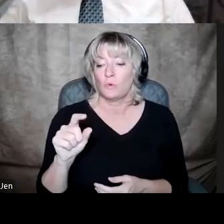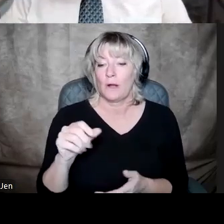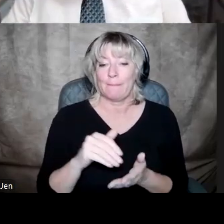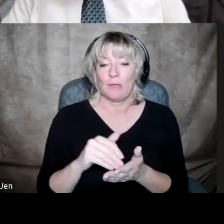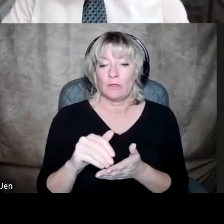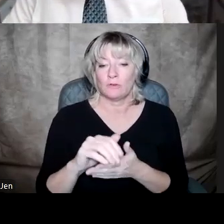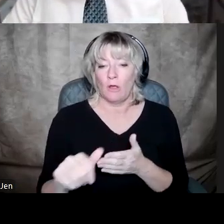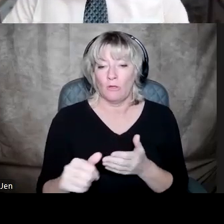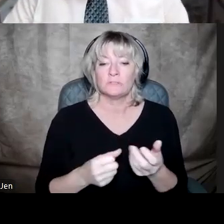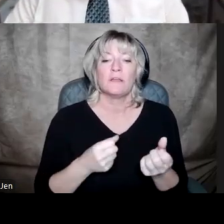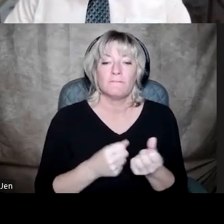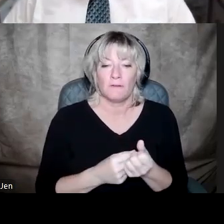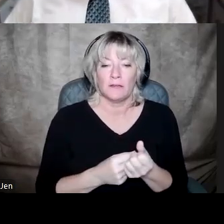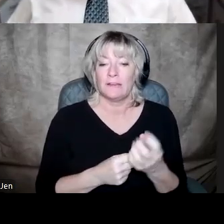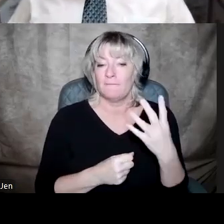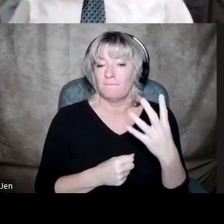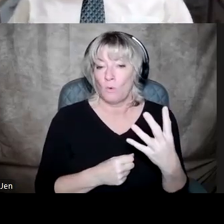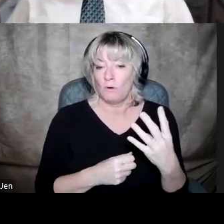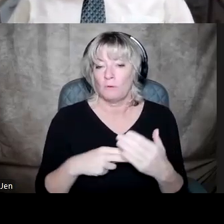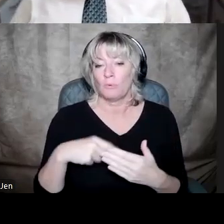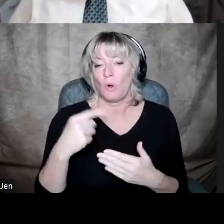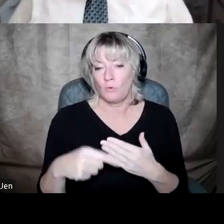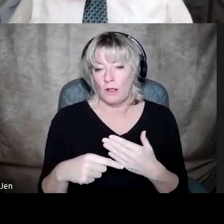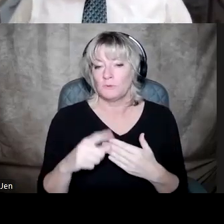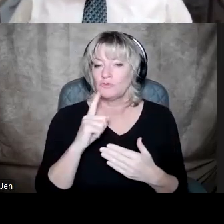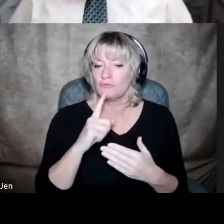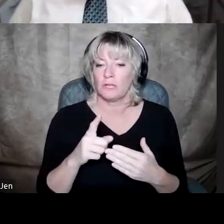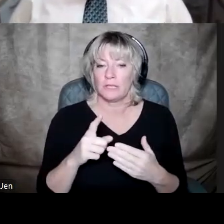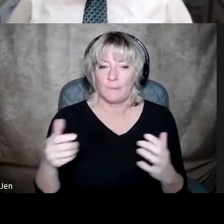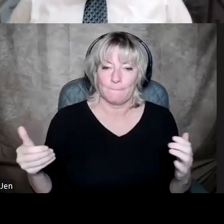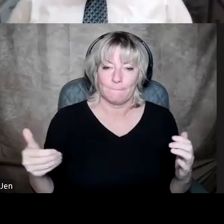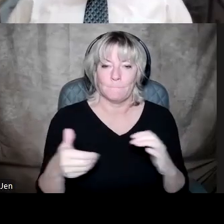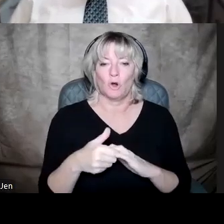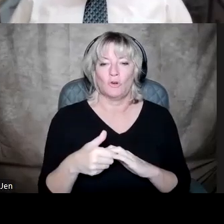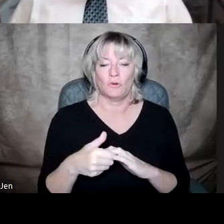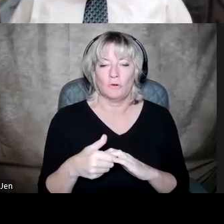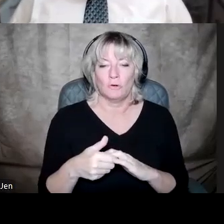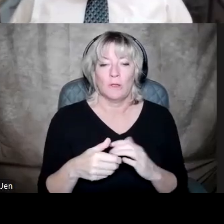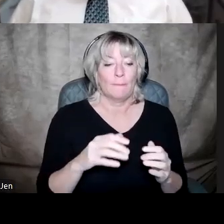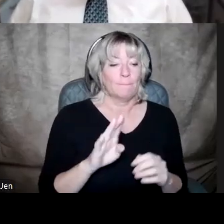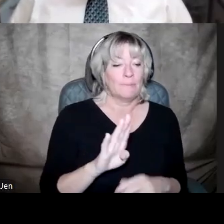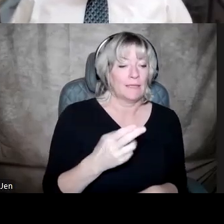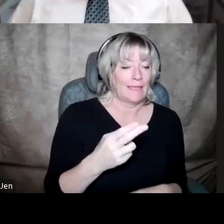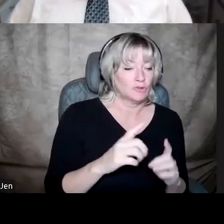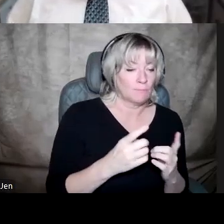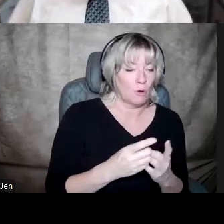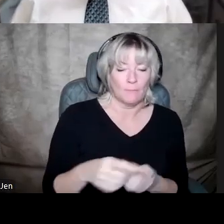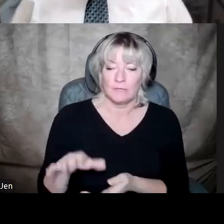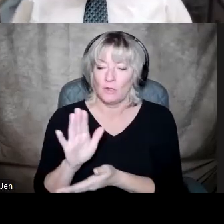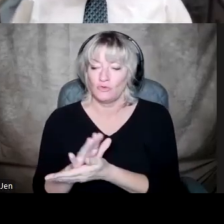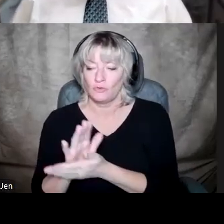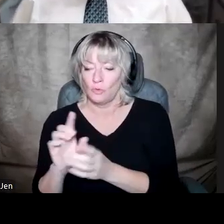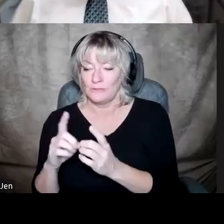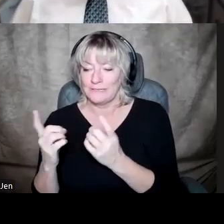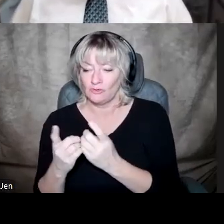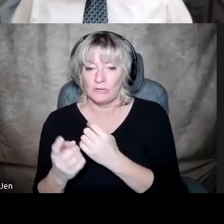million funded 4 programs to really drive partnerships between behavioral health departments and school districts, county offices